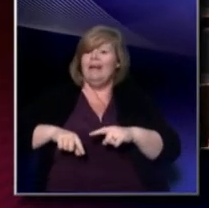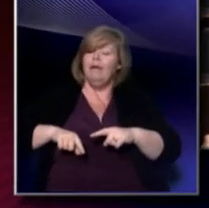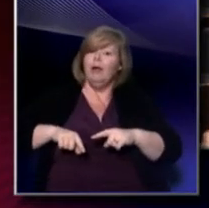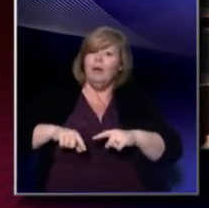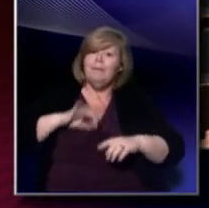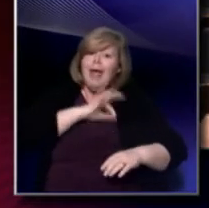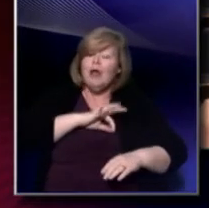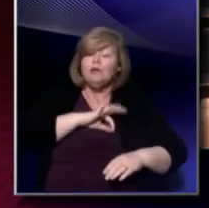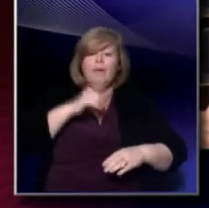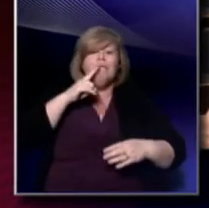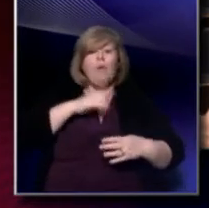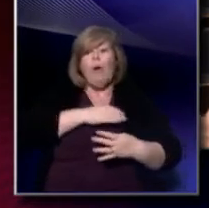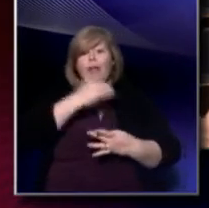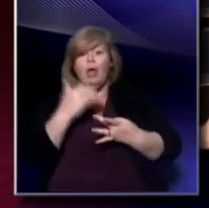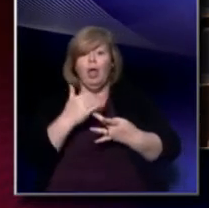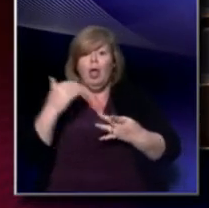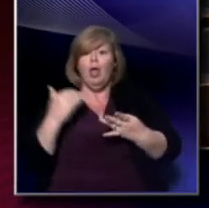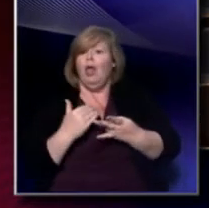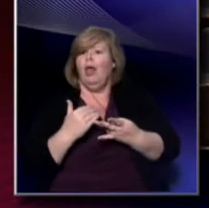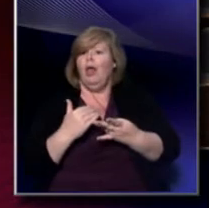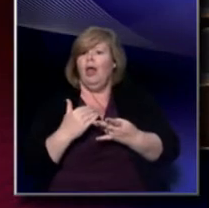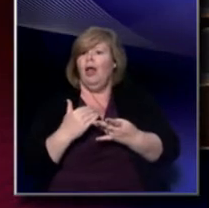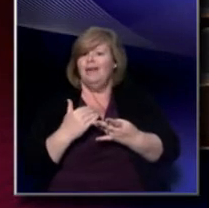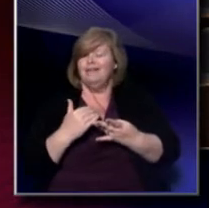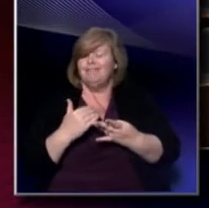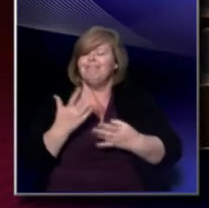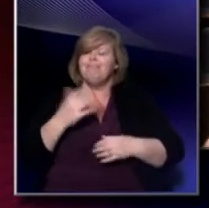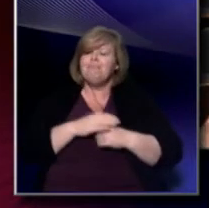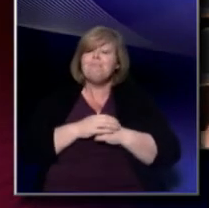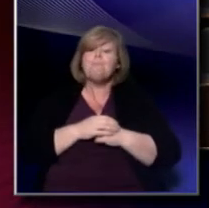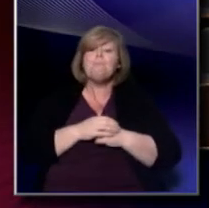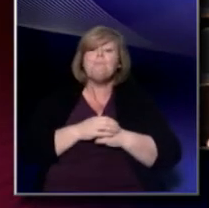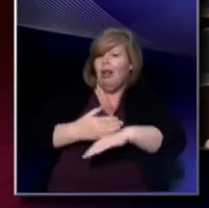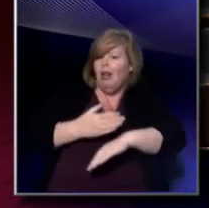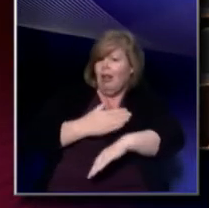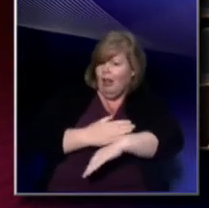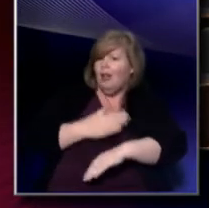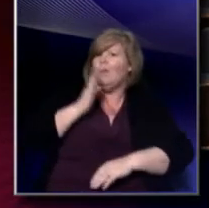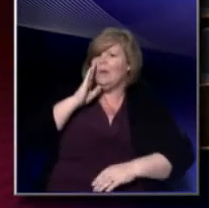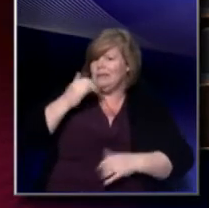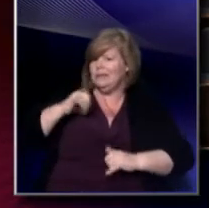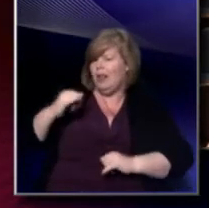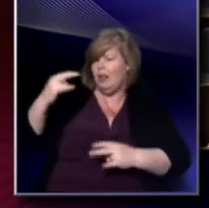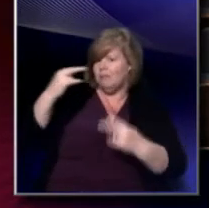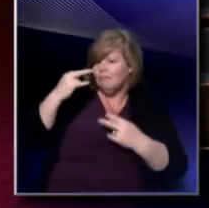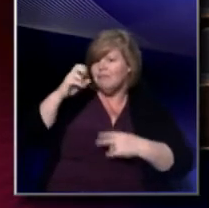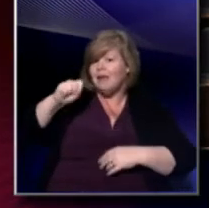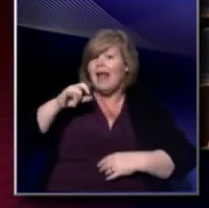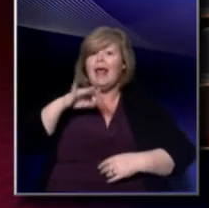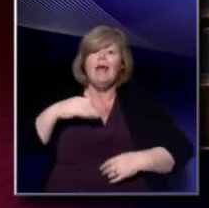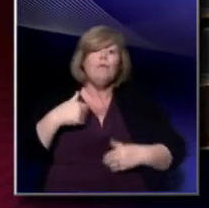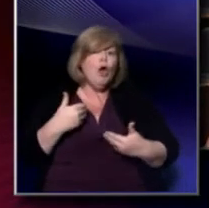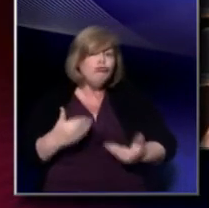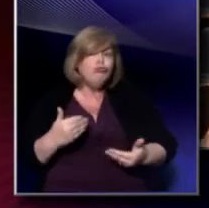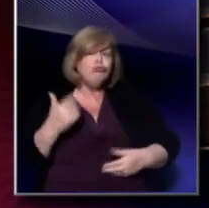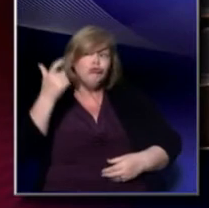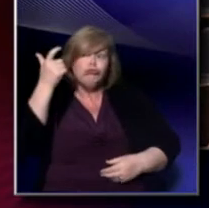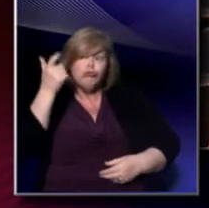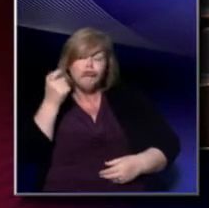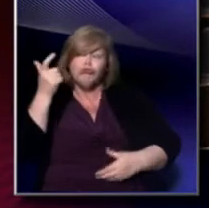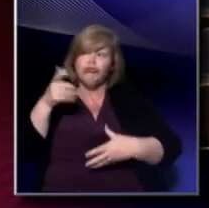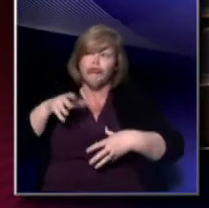that we have to go through in order to access the other two. If we decide we don't want to apply for a lot of resources that we need in order to